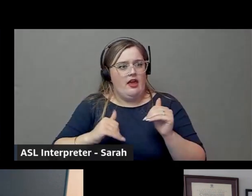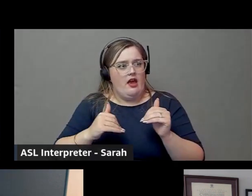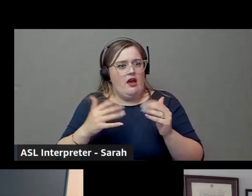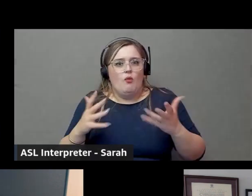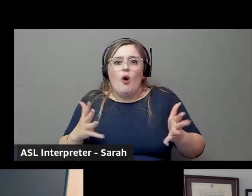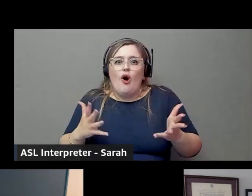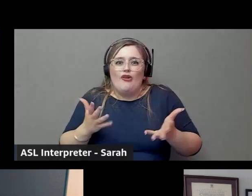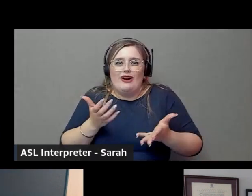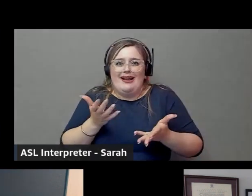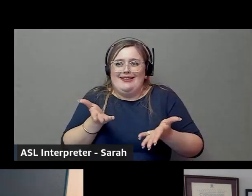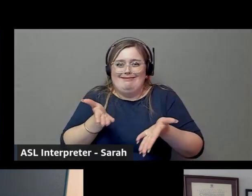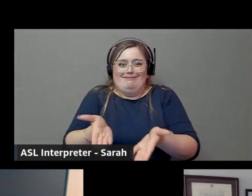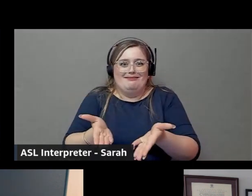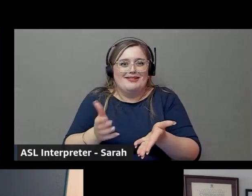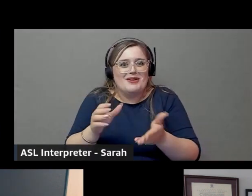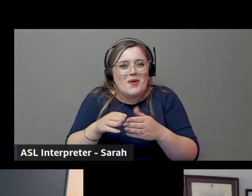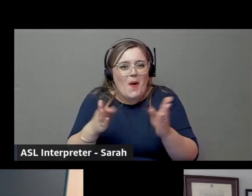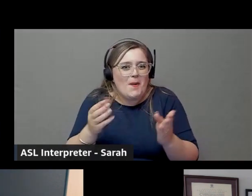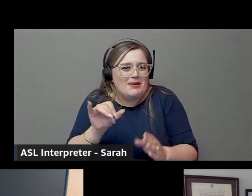source? And